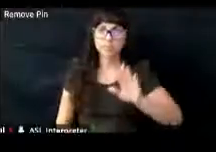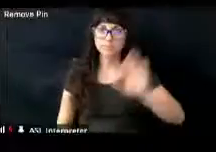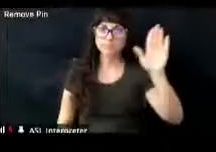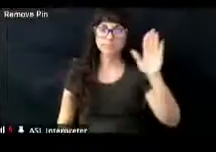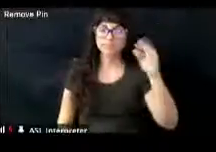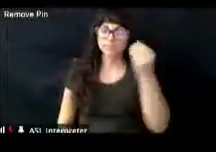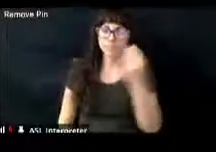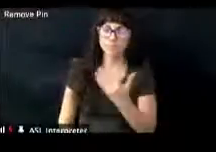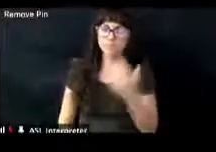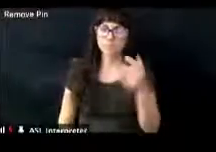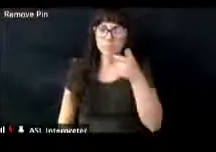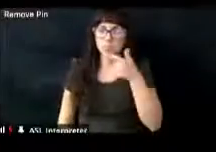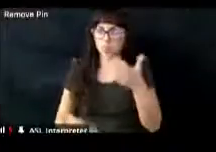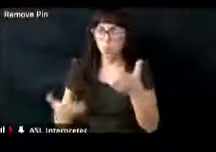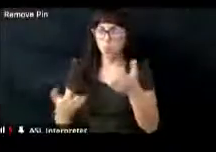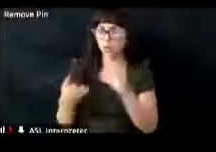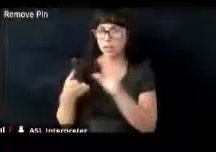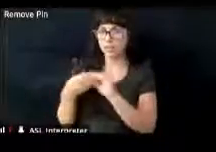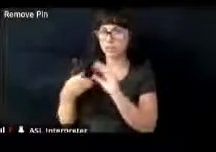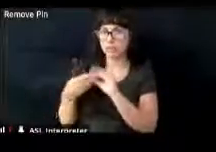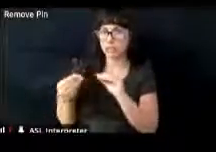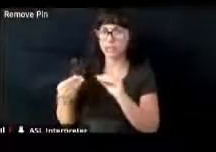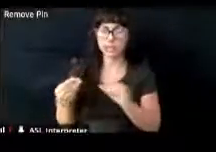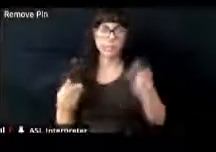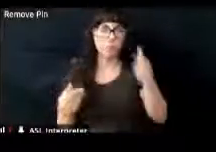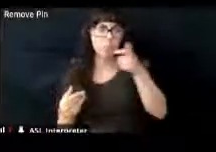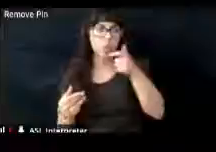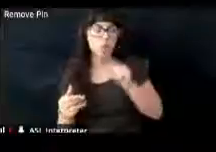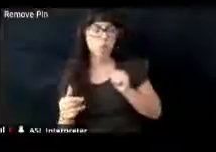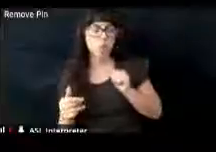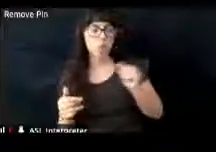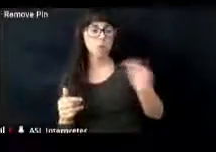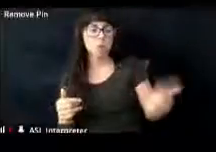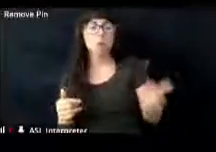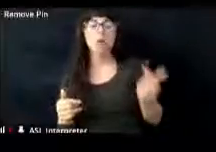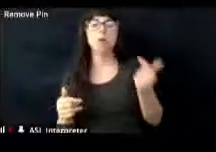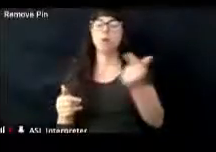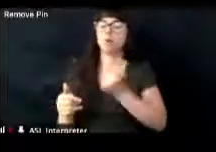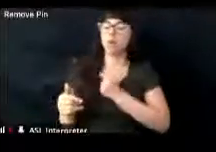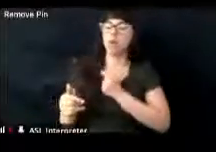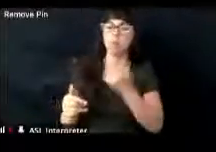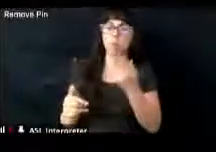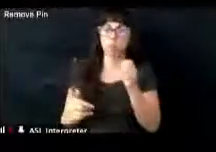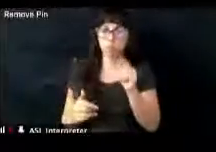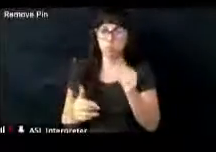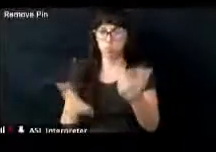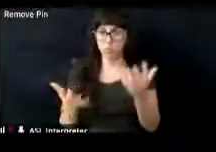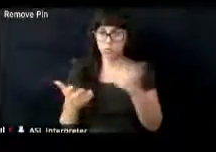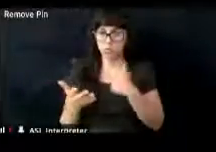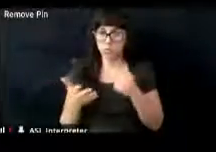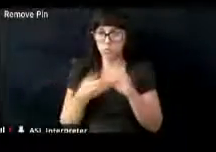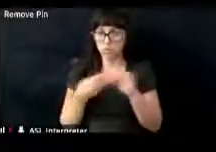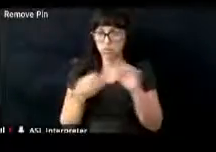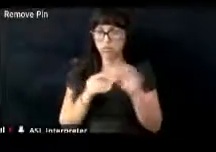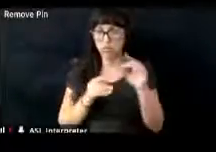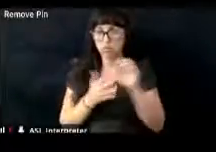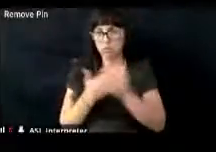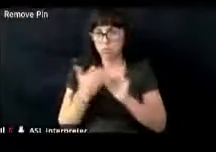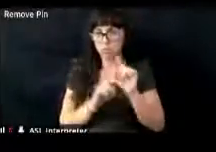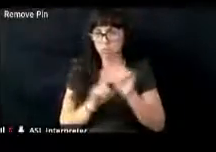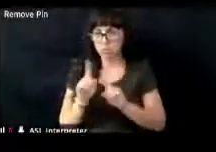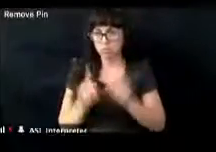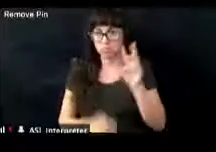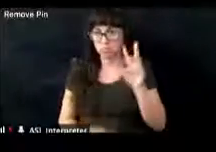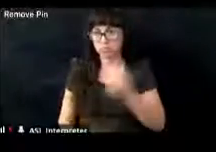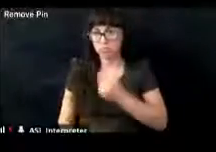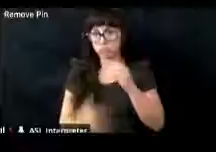to speak, you will hear a message that says, "The host would like you to talk," and to press *6 to speak. If you would like to